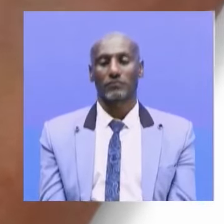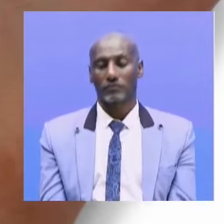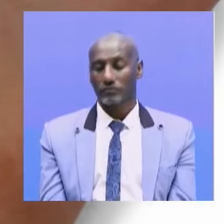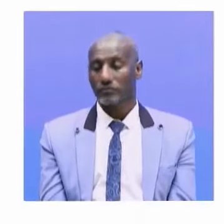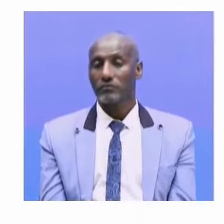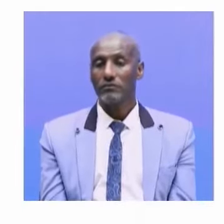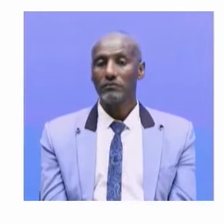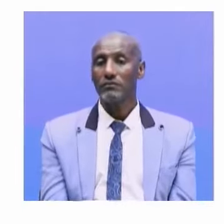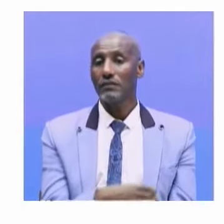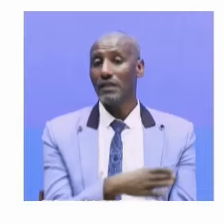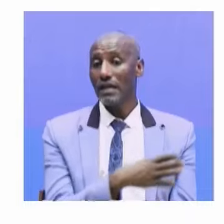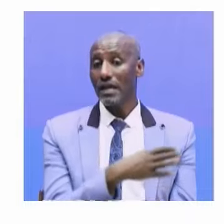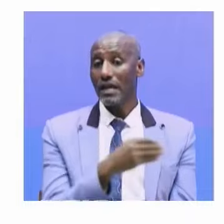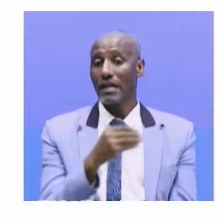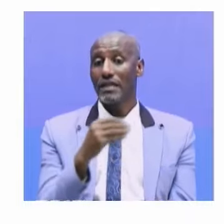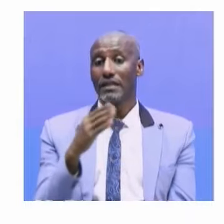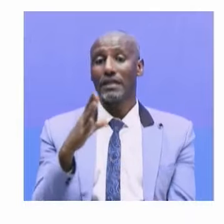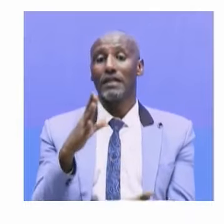and some,